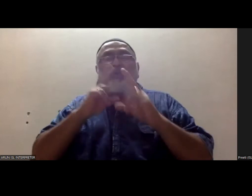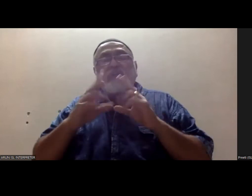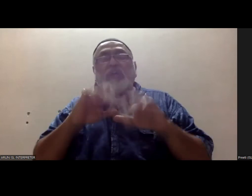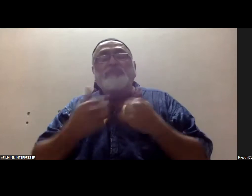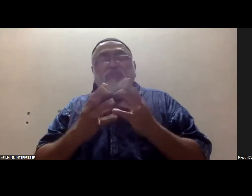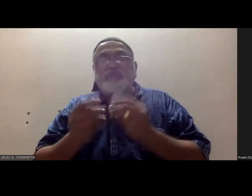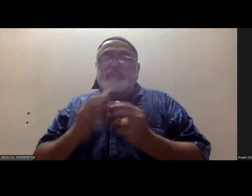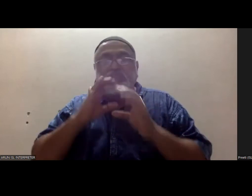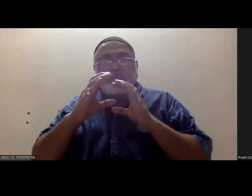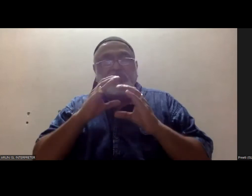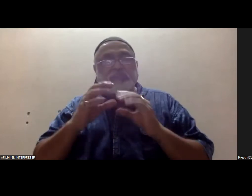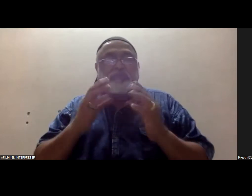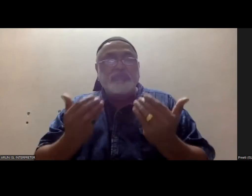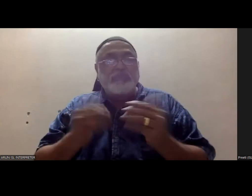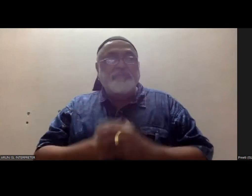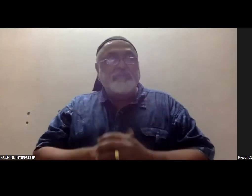it.